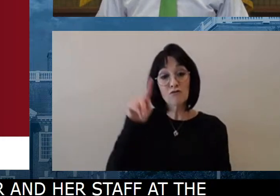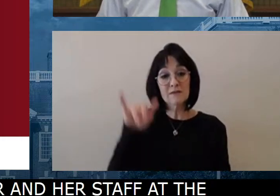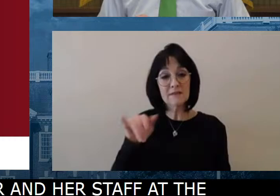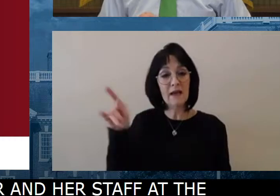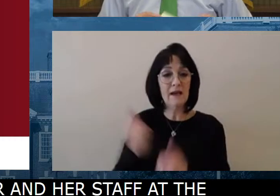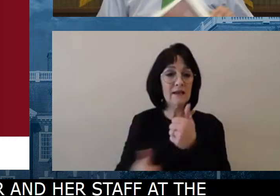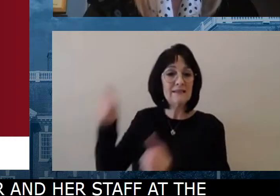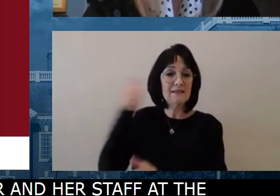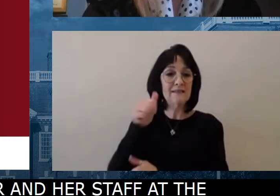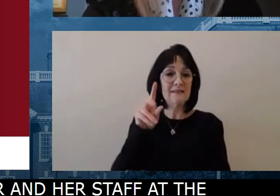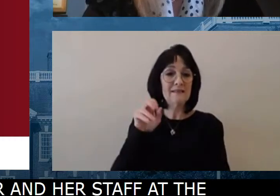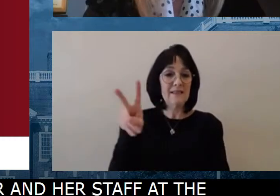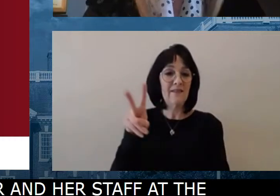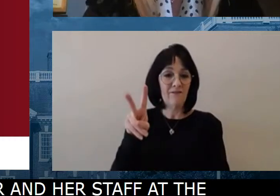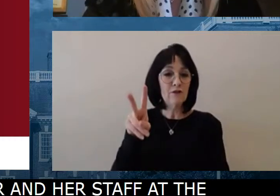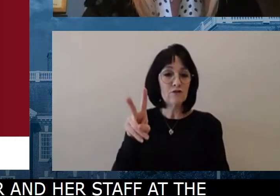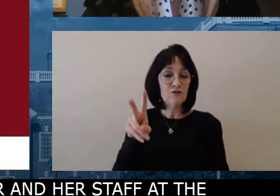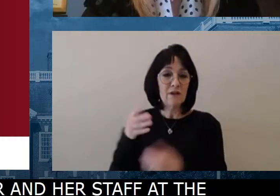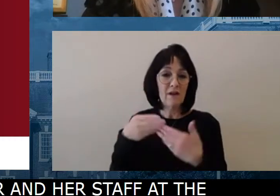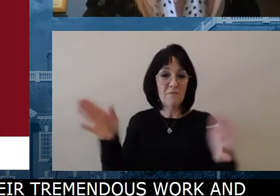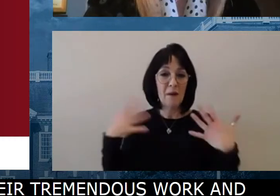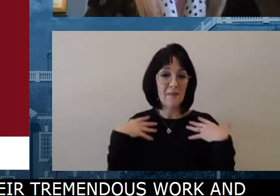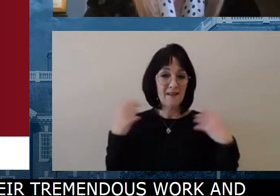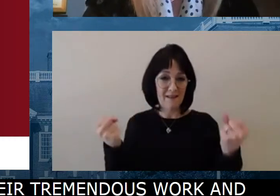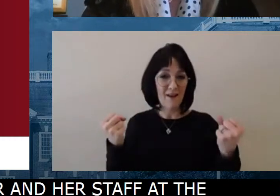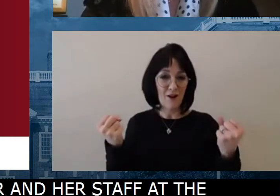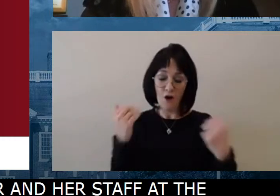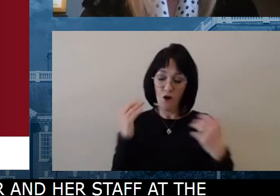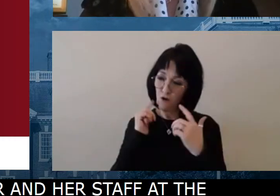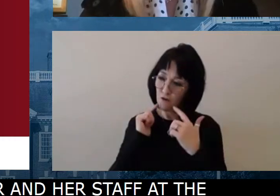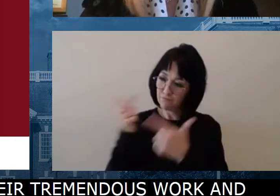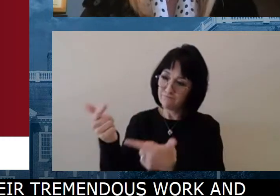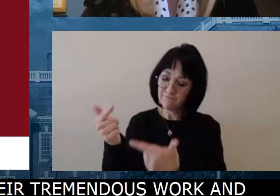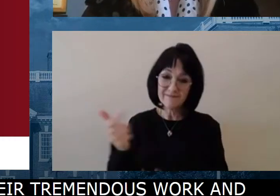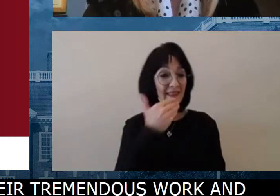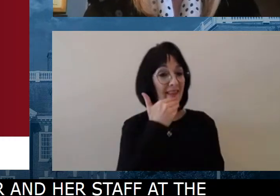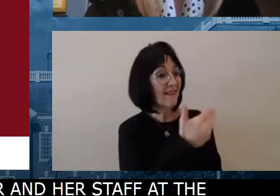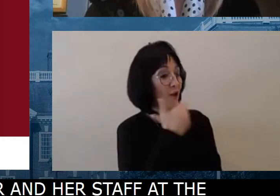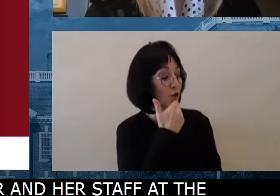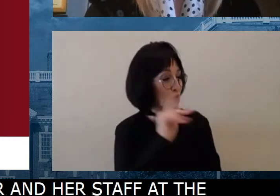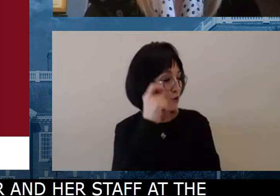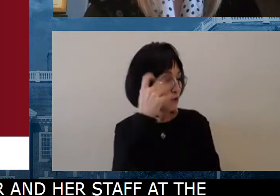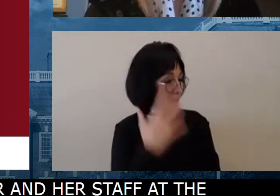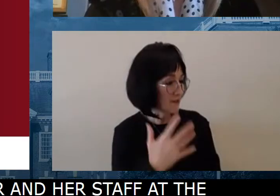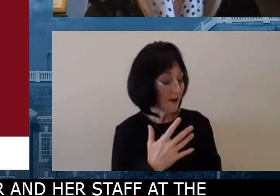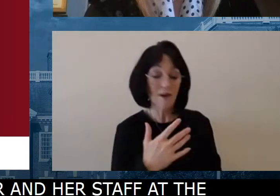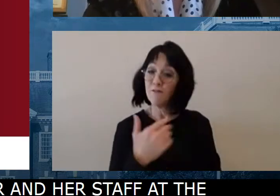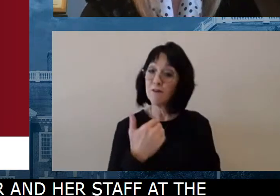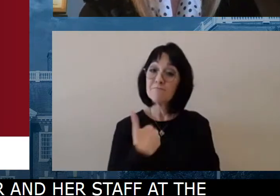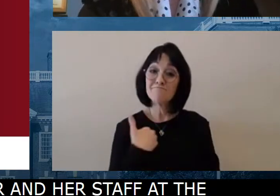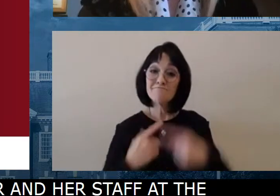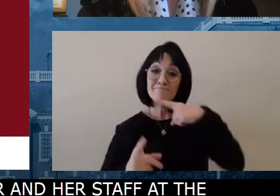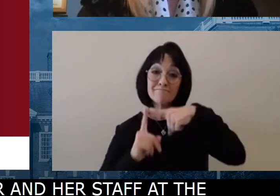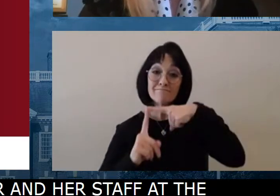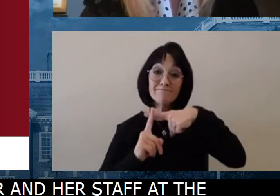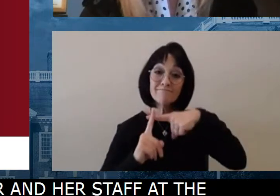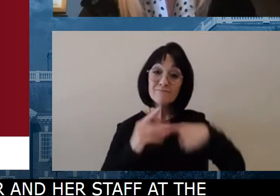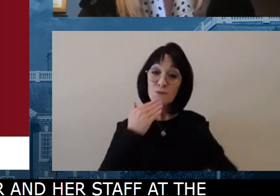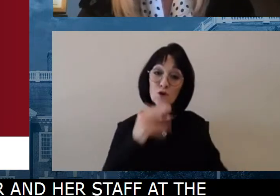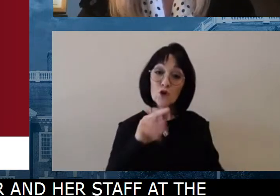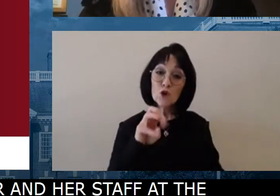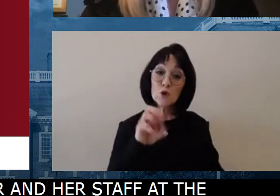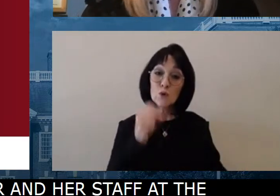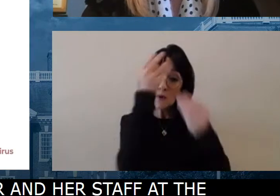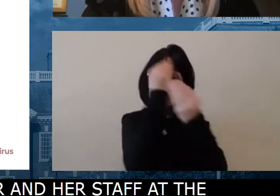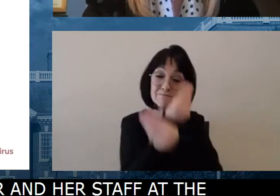Dr. Rattay. Thank you so much, Governor. And yeah, we do have some good news to share for sure.